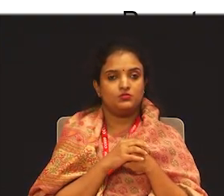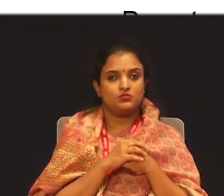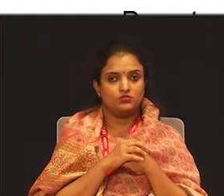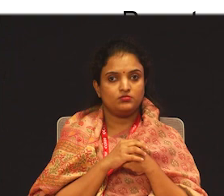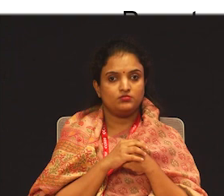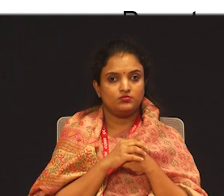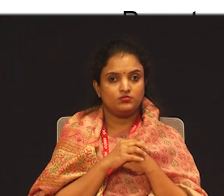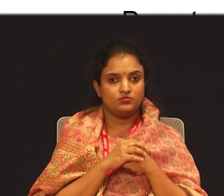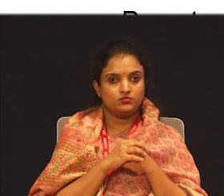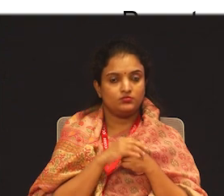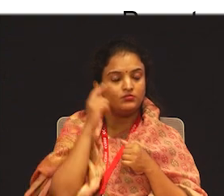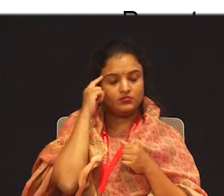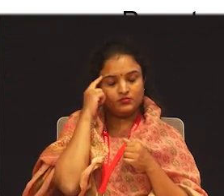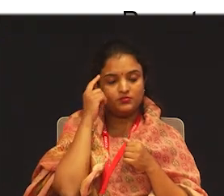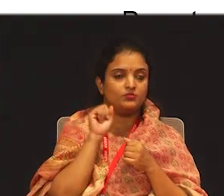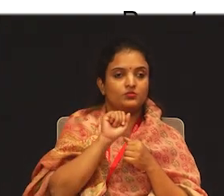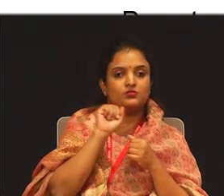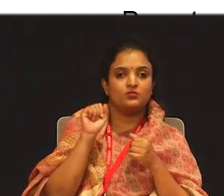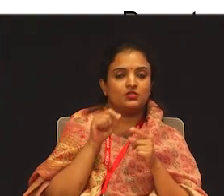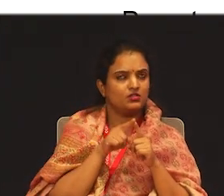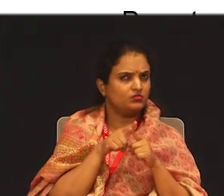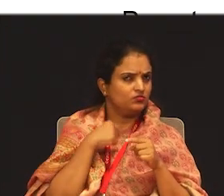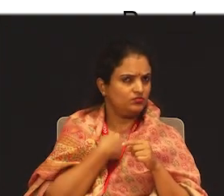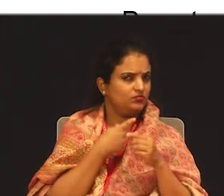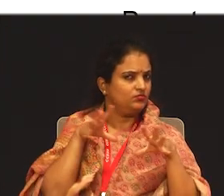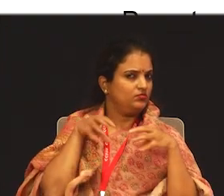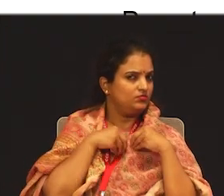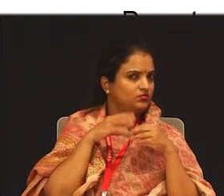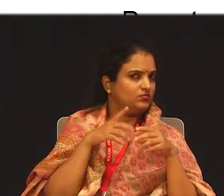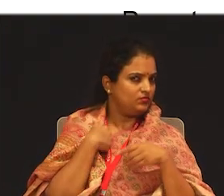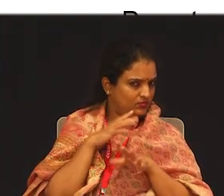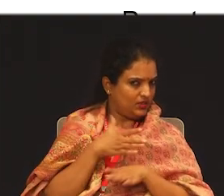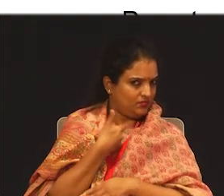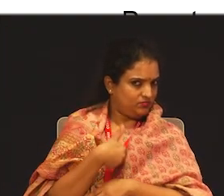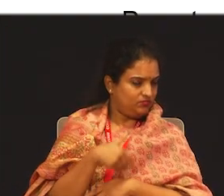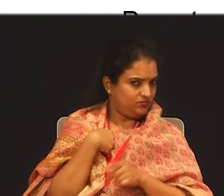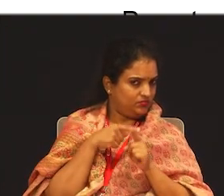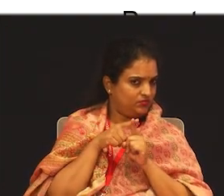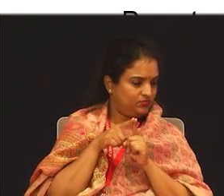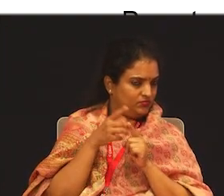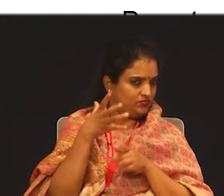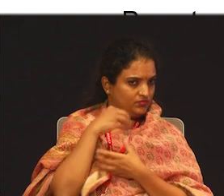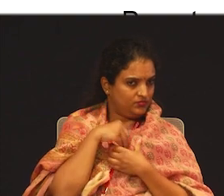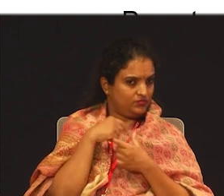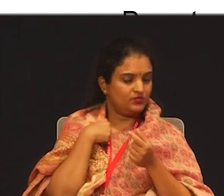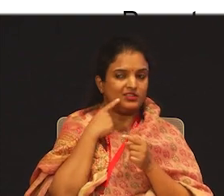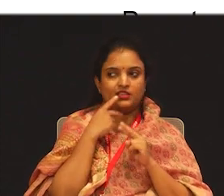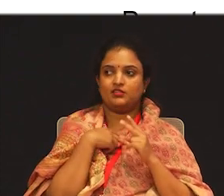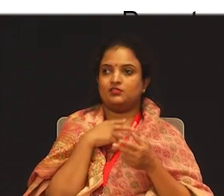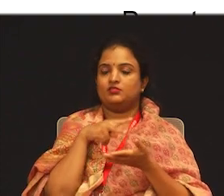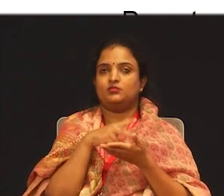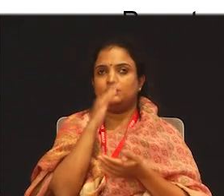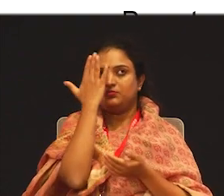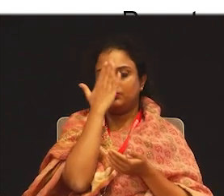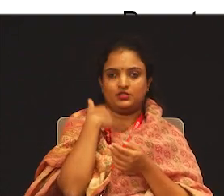Think about it. Are we all accepting ourselves as we are? What happens when we stand in front of